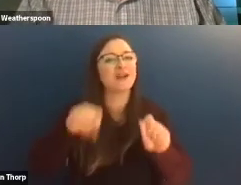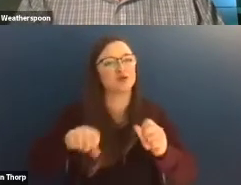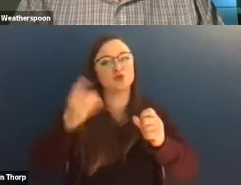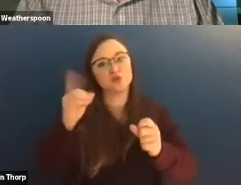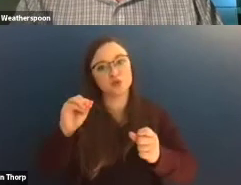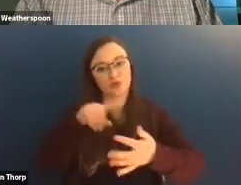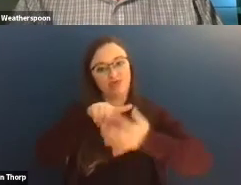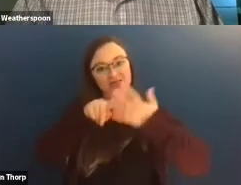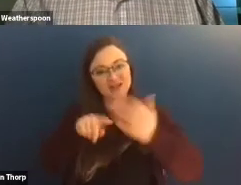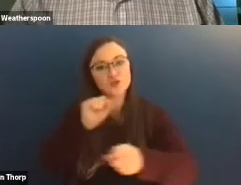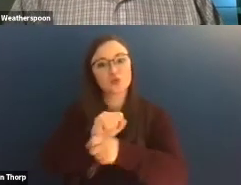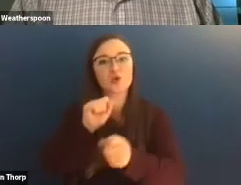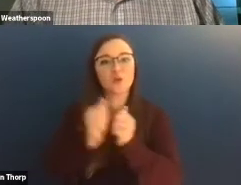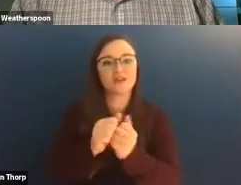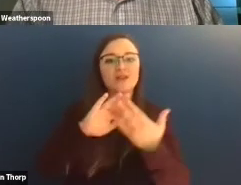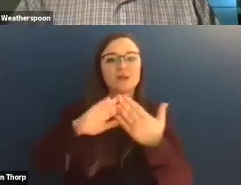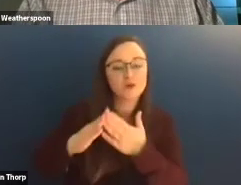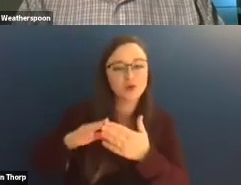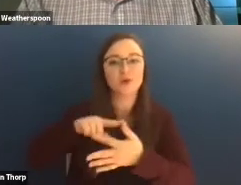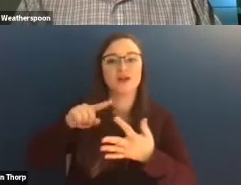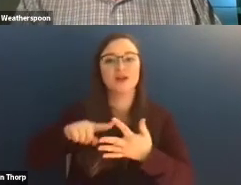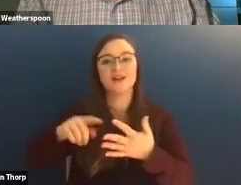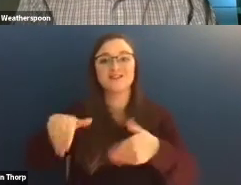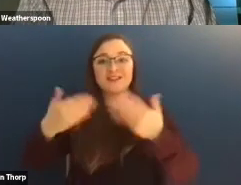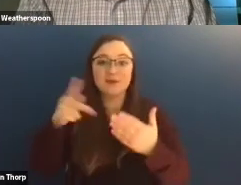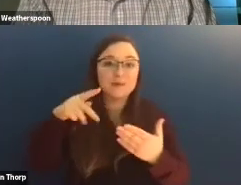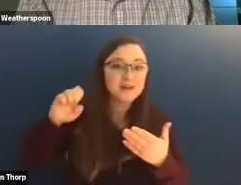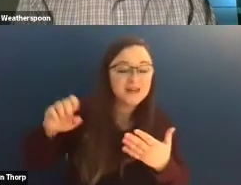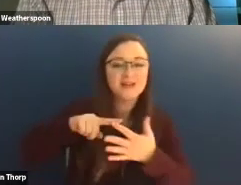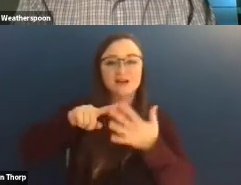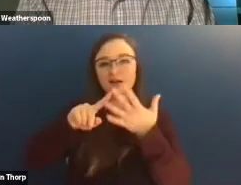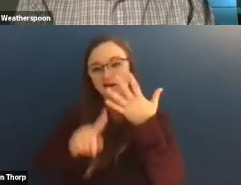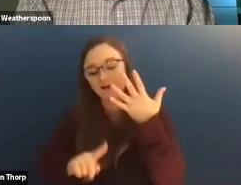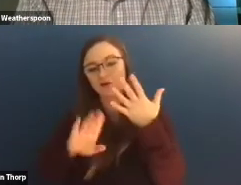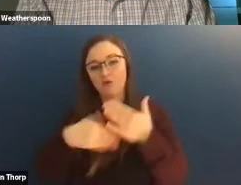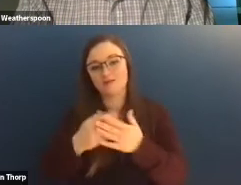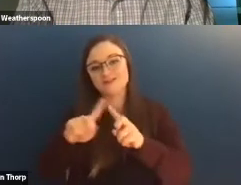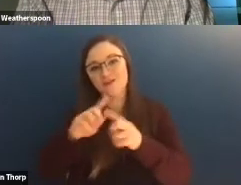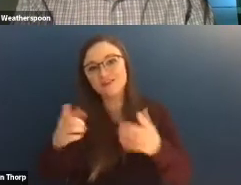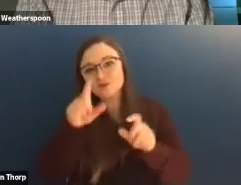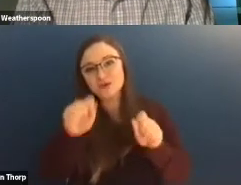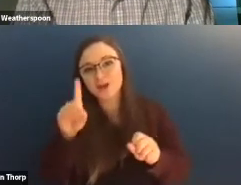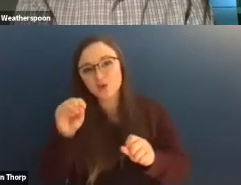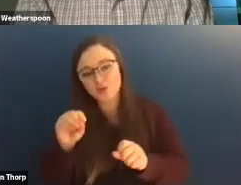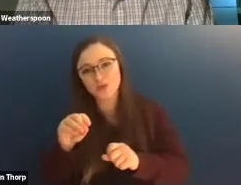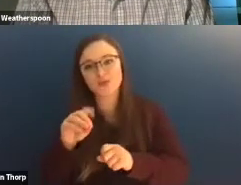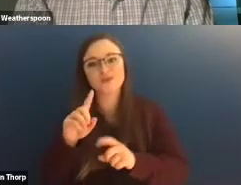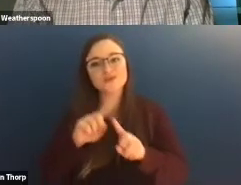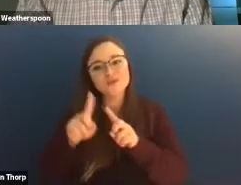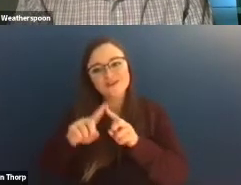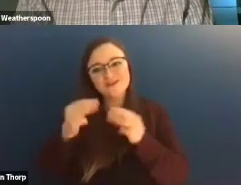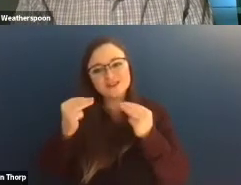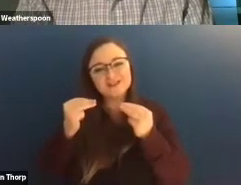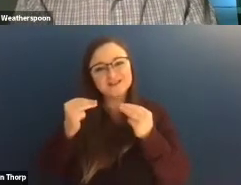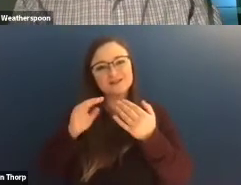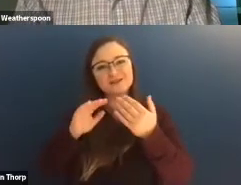work with the community and, you know, deliver PPE, There's probably other ways through